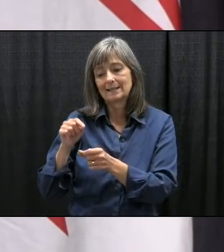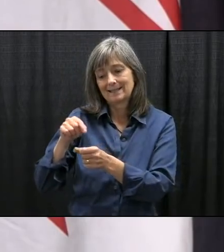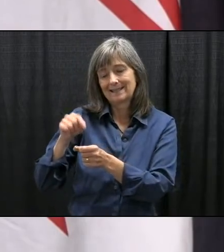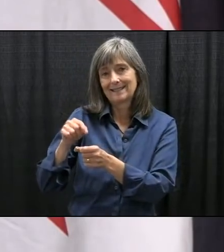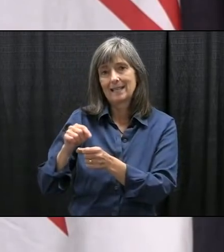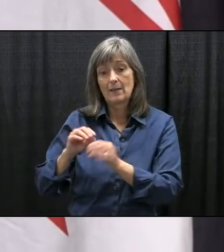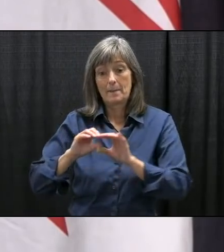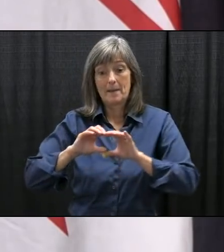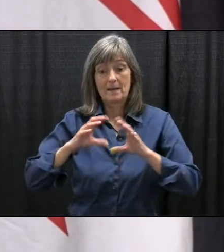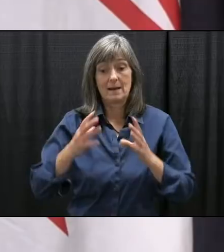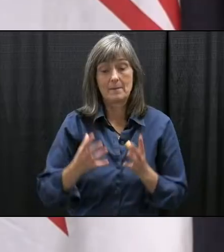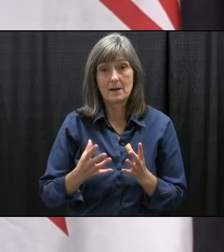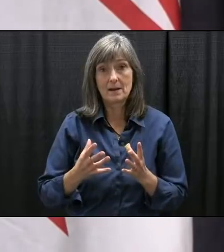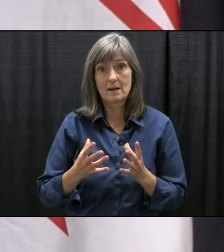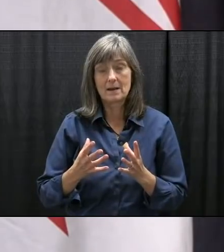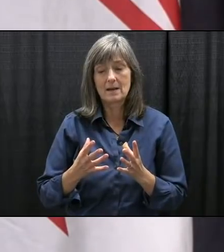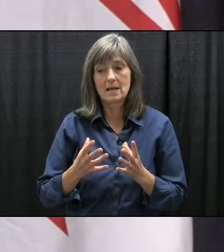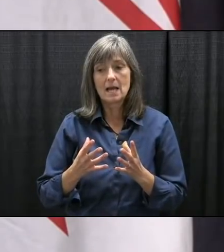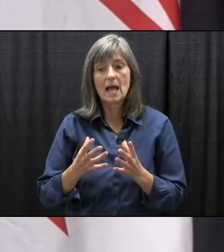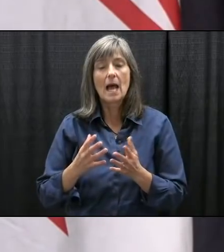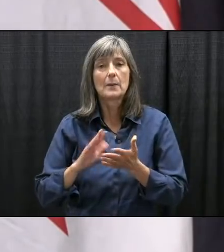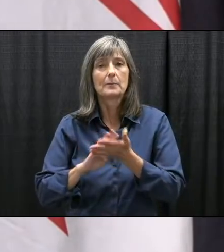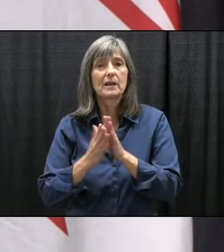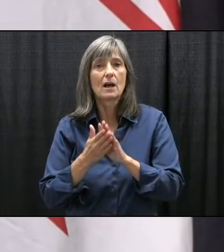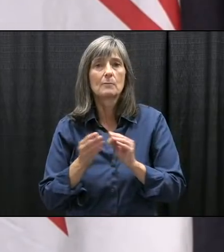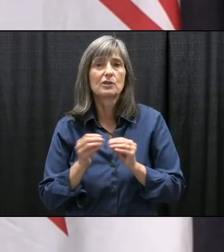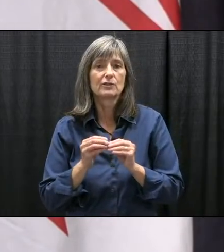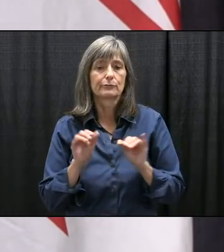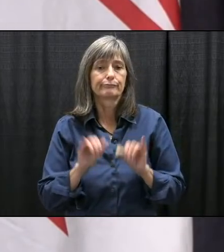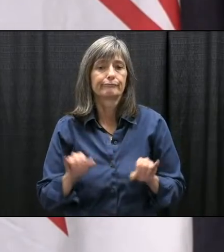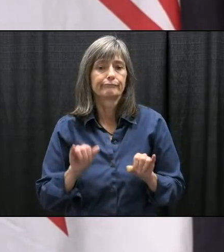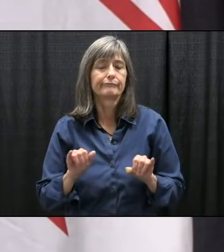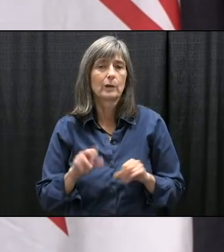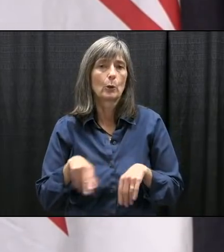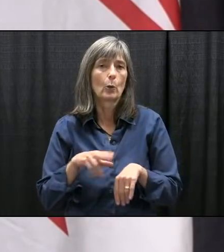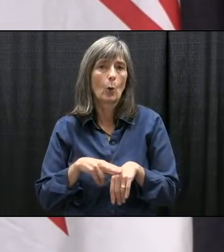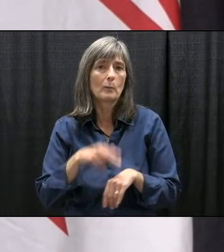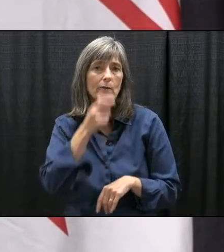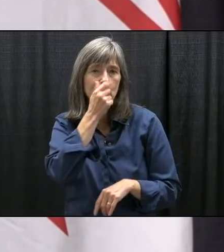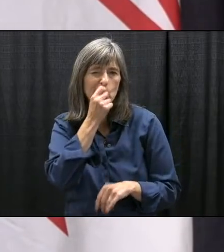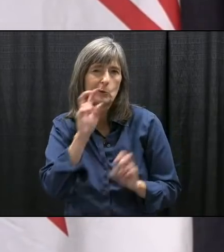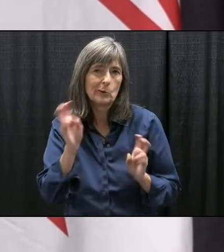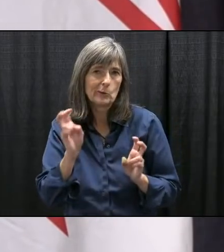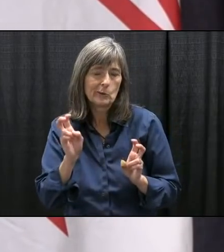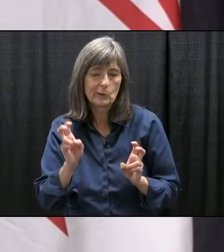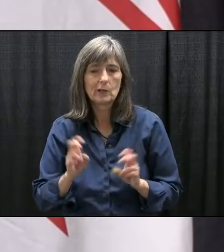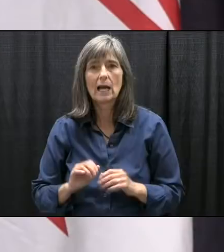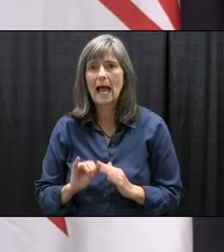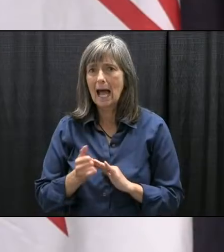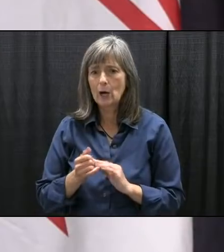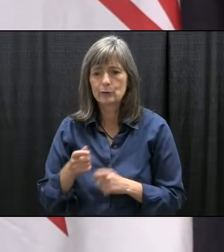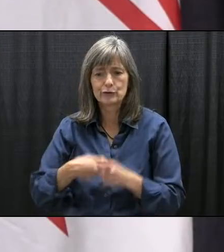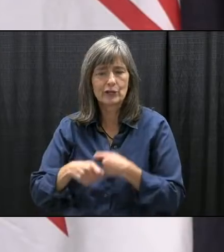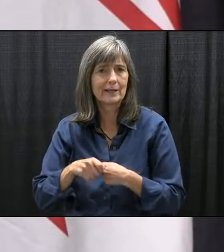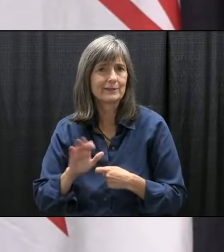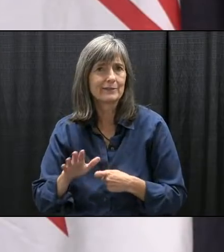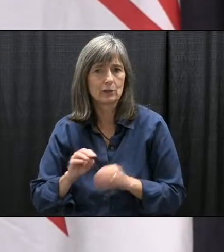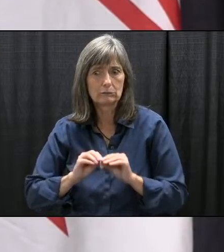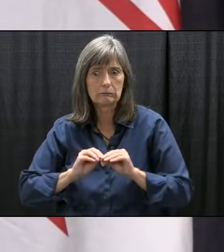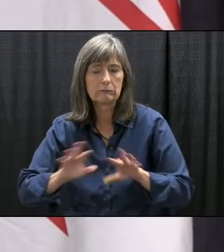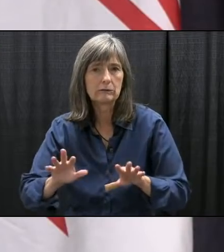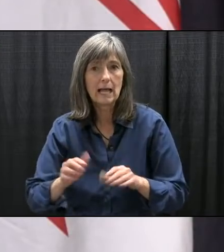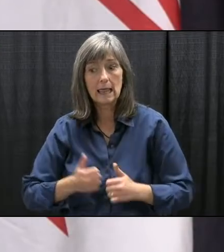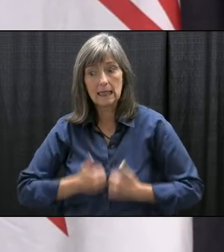can this pandemic be turned into an endemic, and what is it that we actually need to do so that we can live